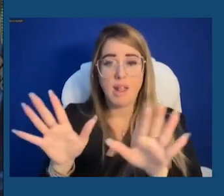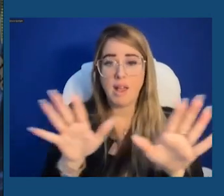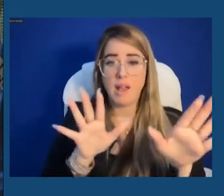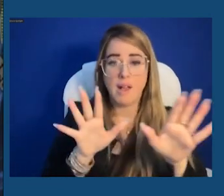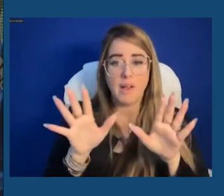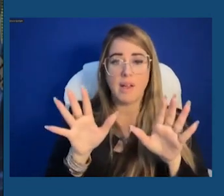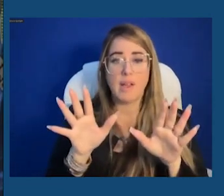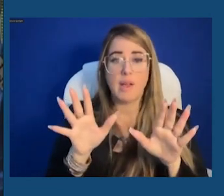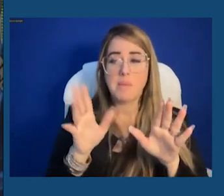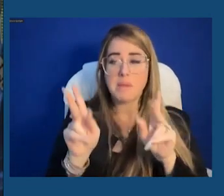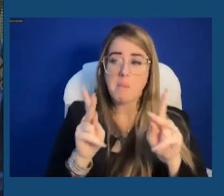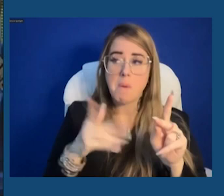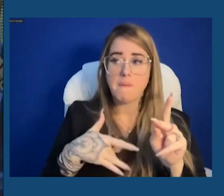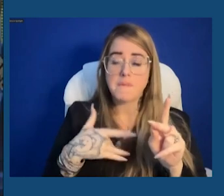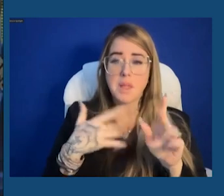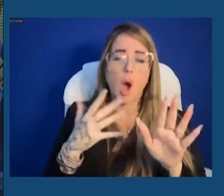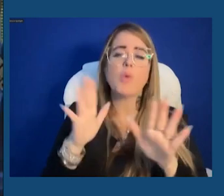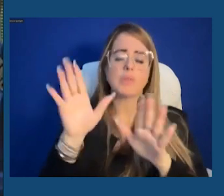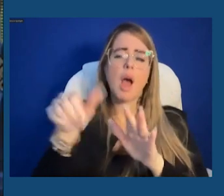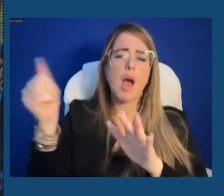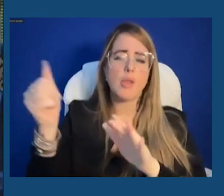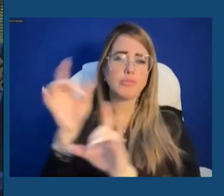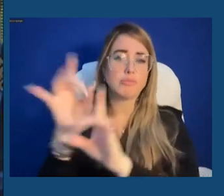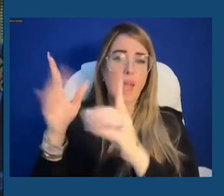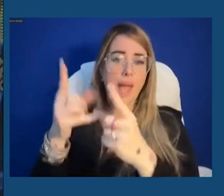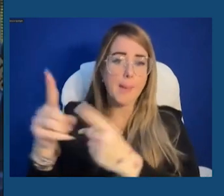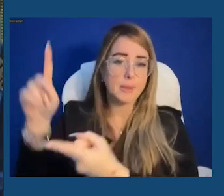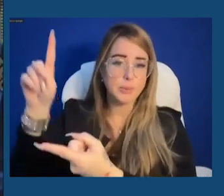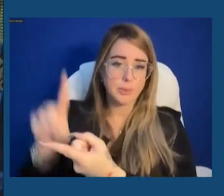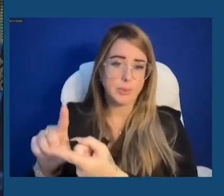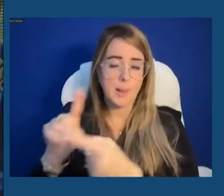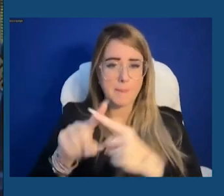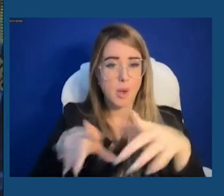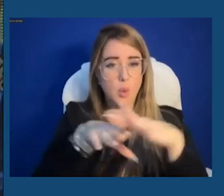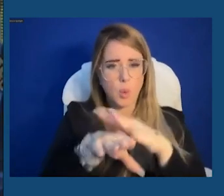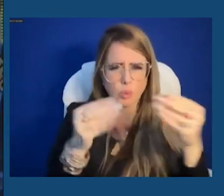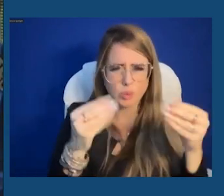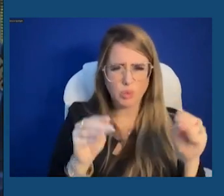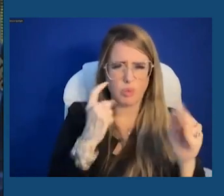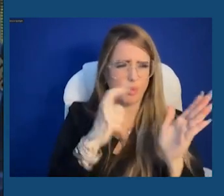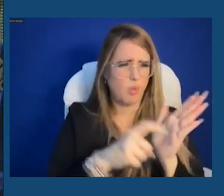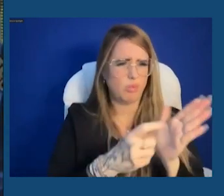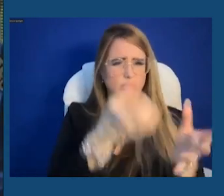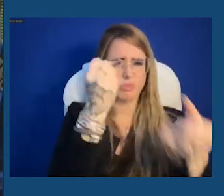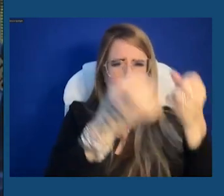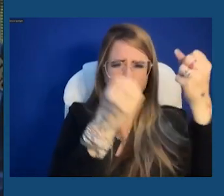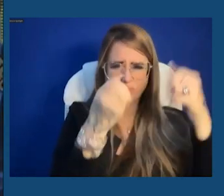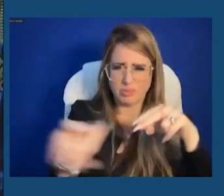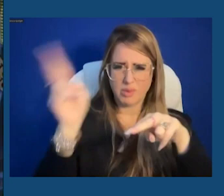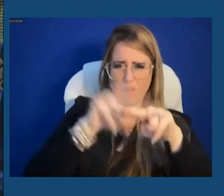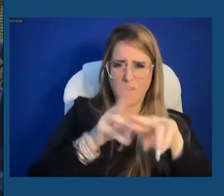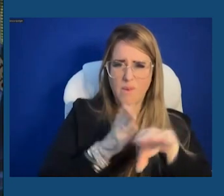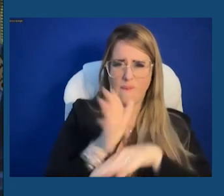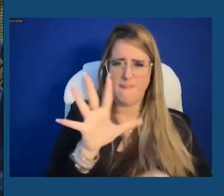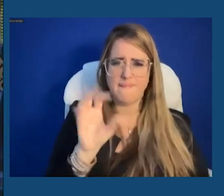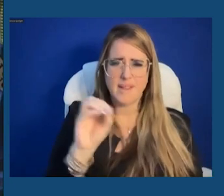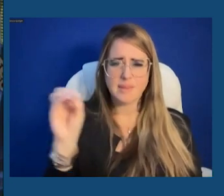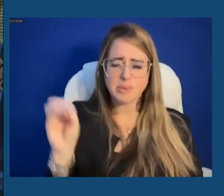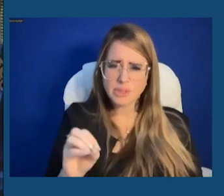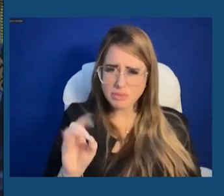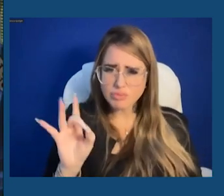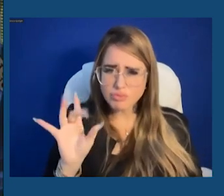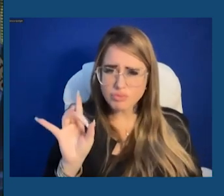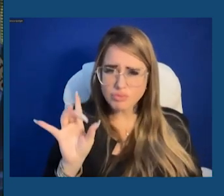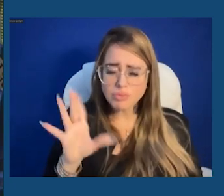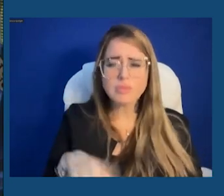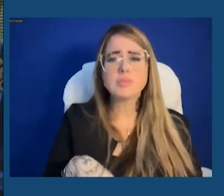store. And to have retail crimes going up, larceny going up 50%, and outside the city,